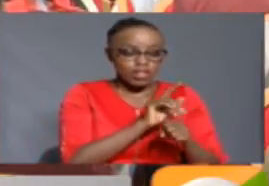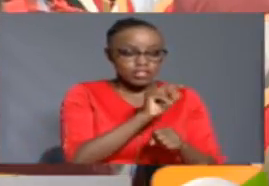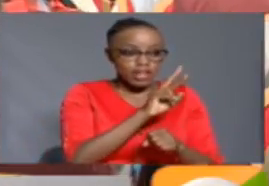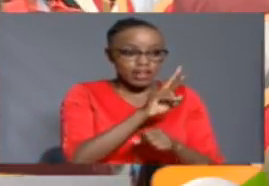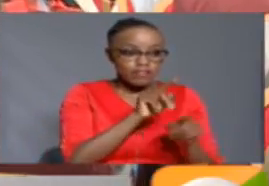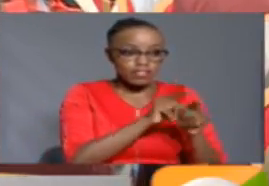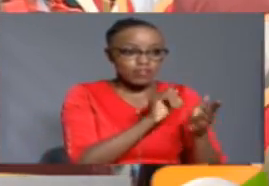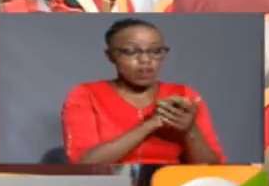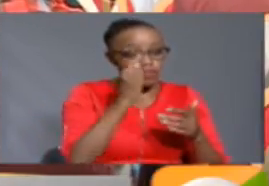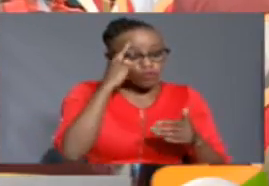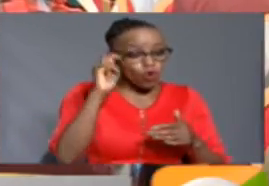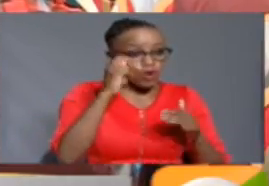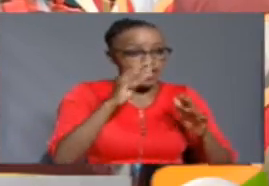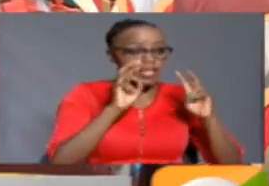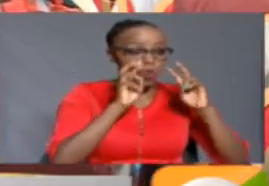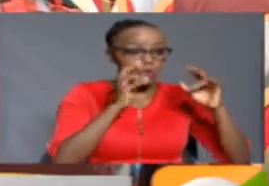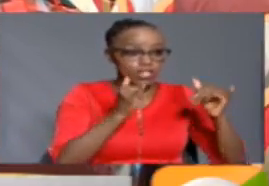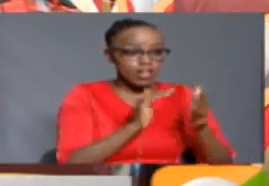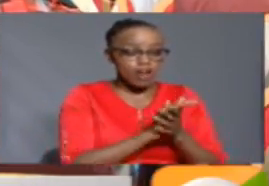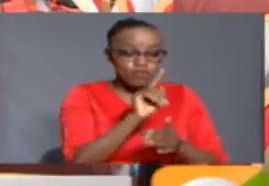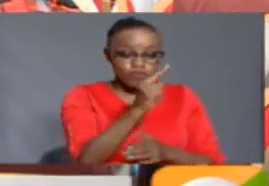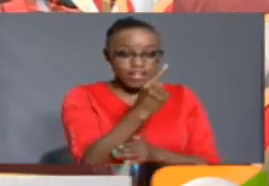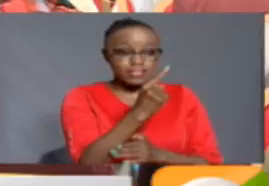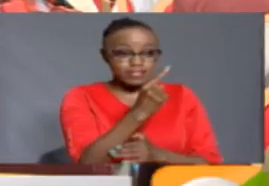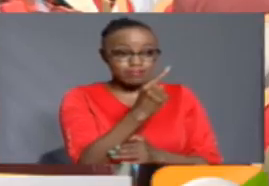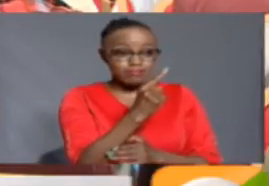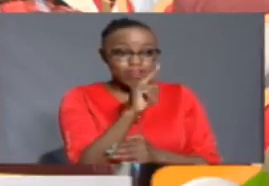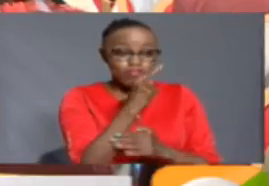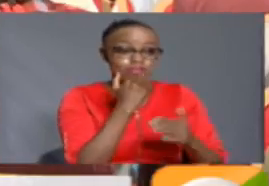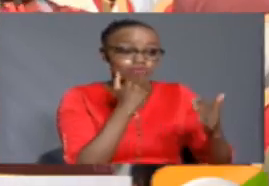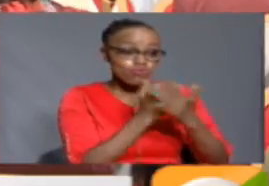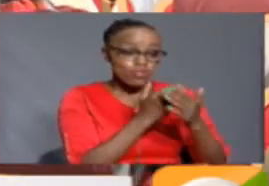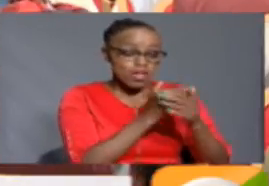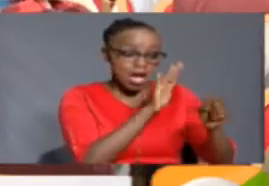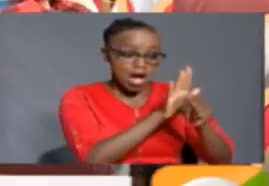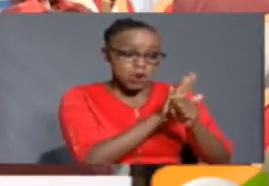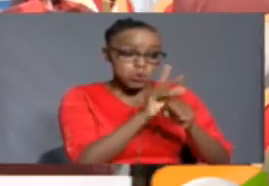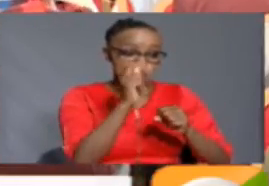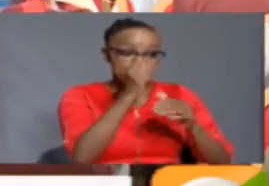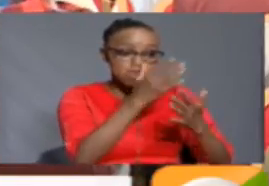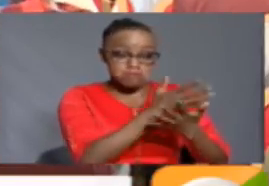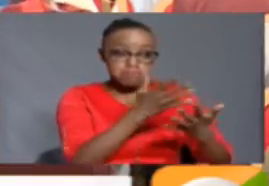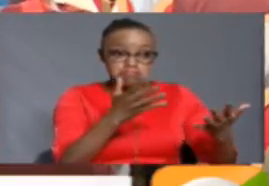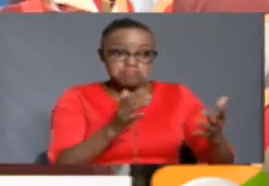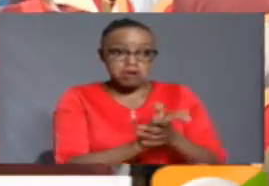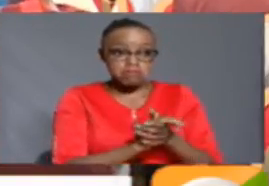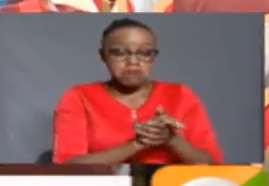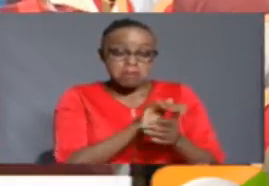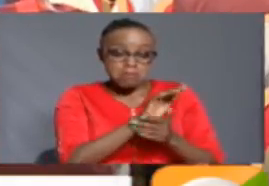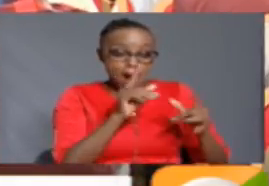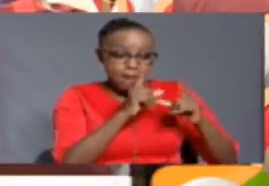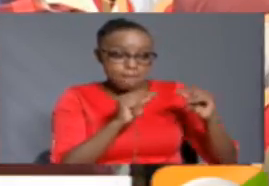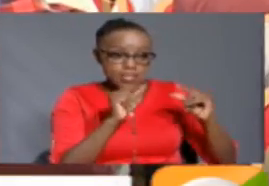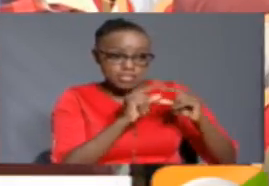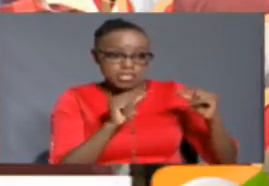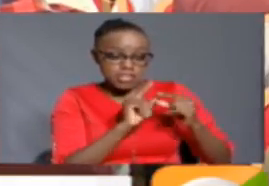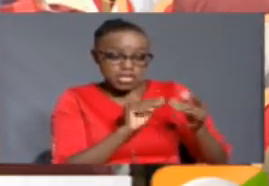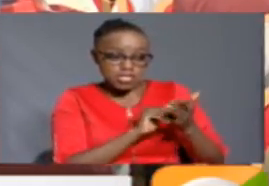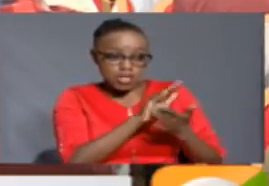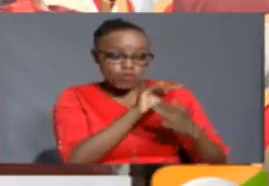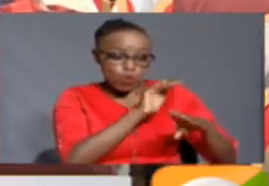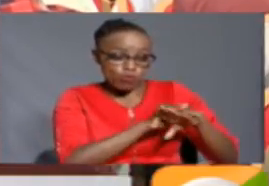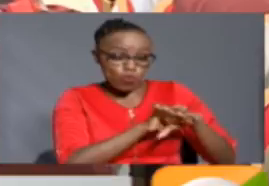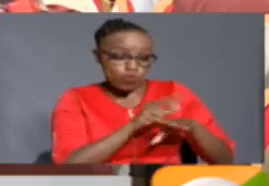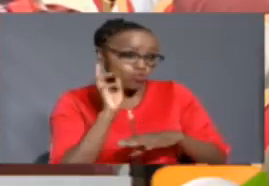for the Kenyans who are watching. First, of course, is to thank the many Kenyans for their messages of